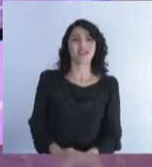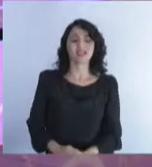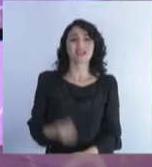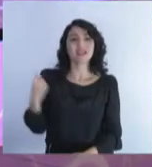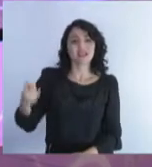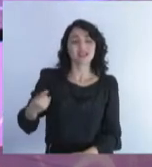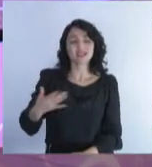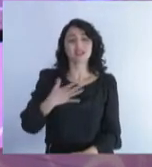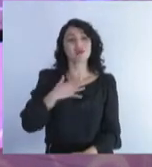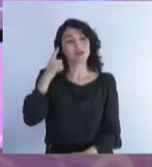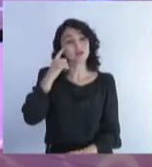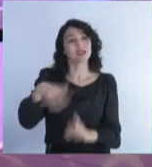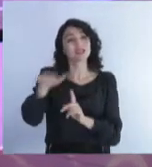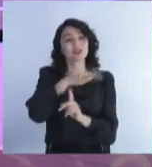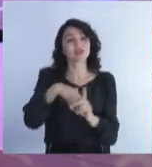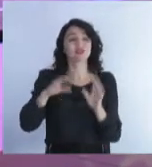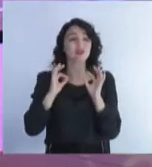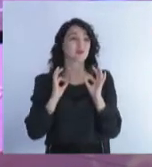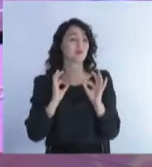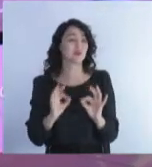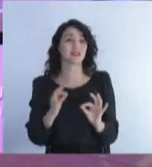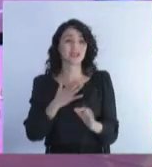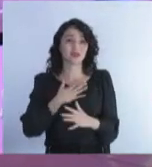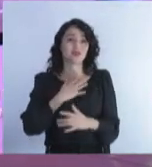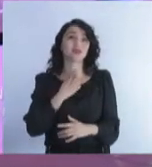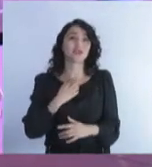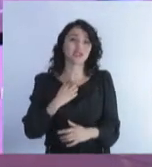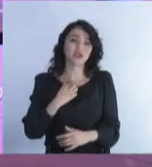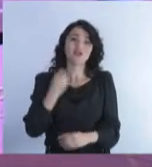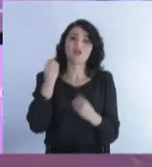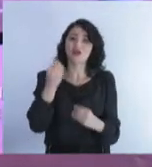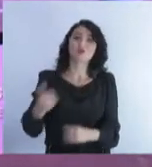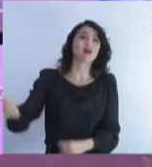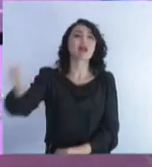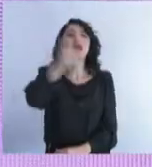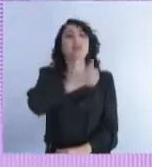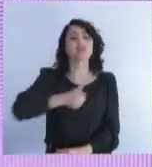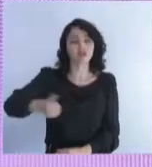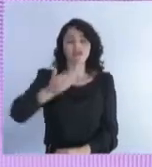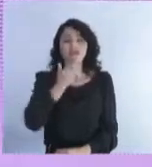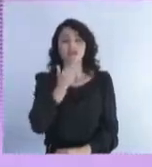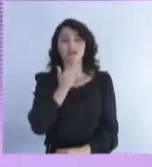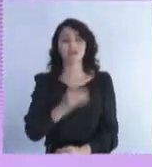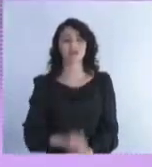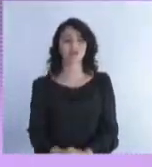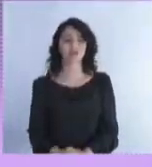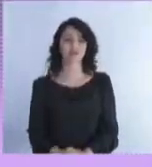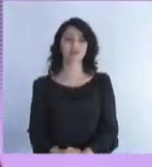situation, but I wish that for everyone. And I wish we all had that.